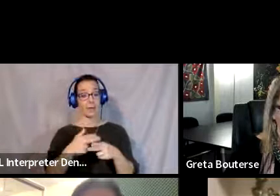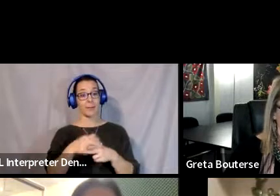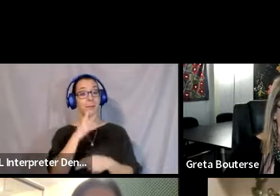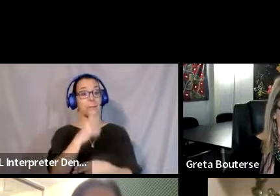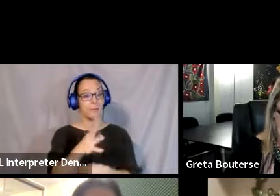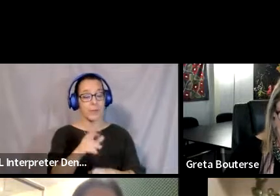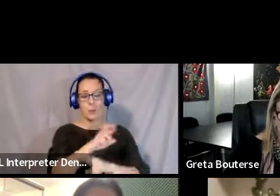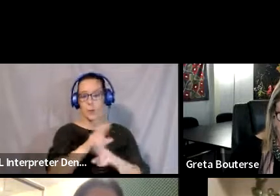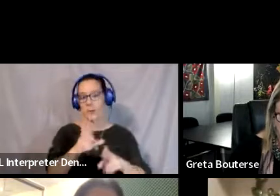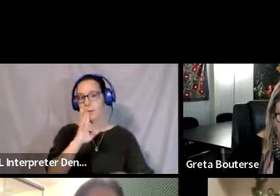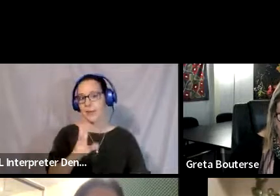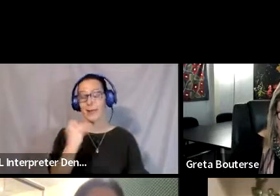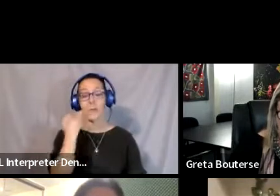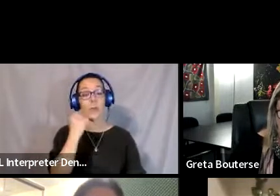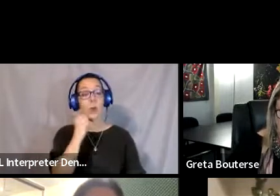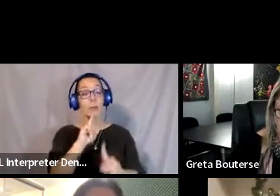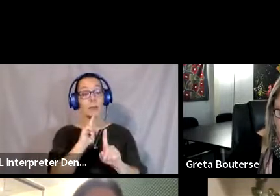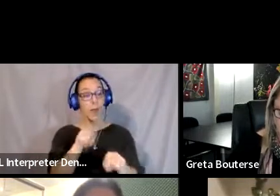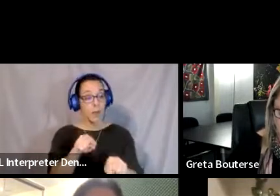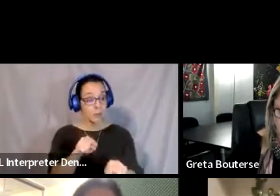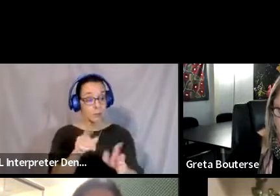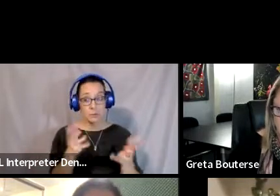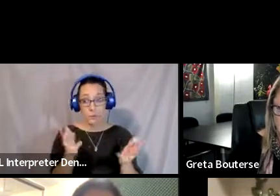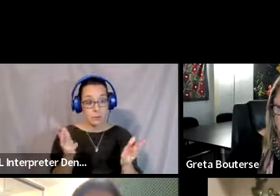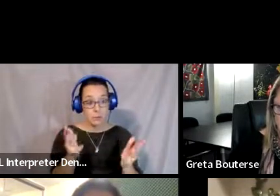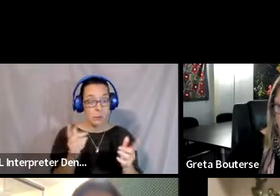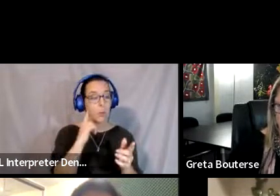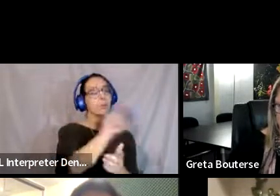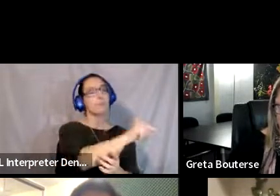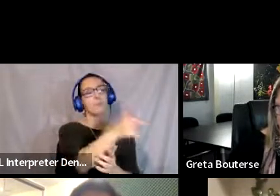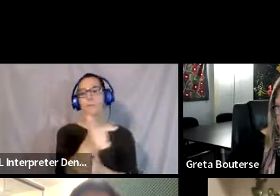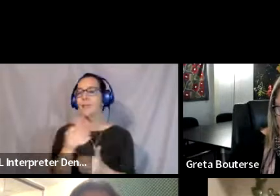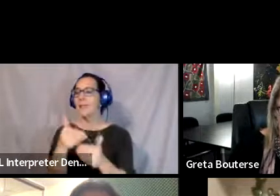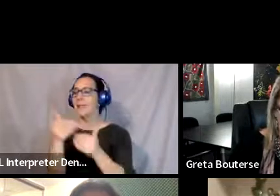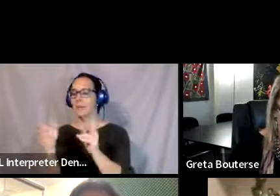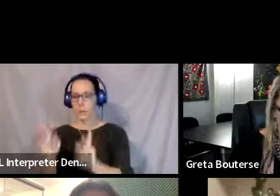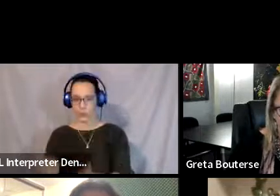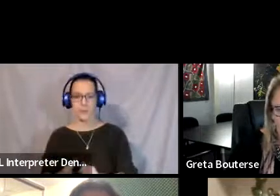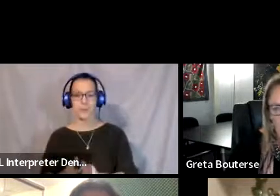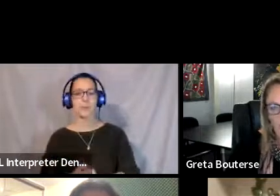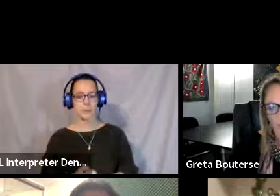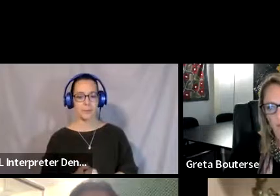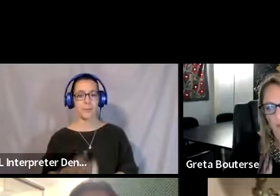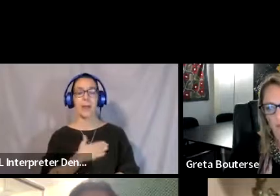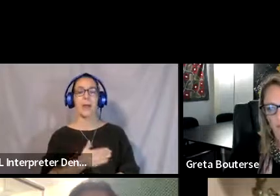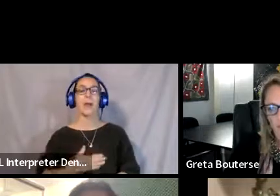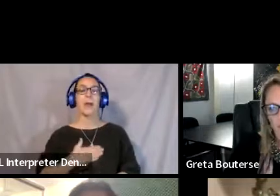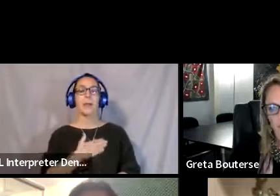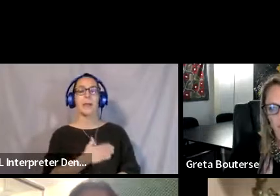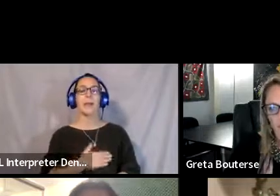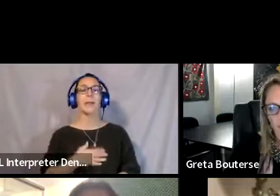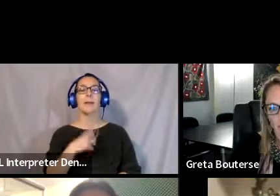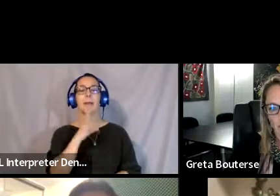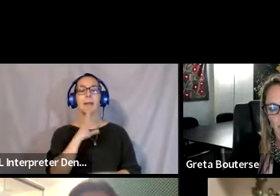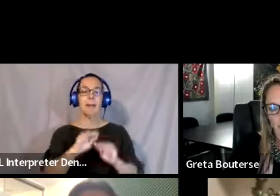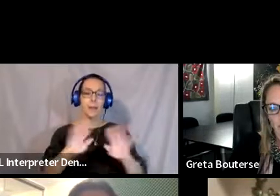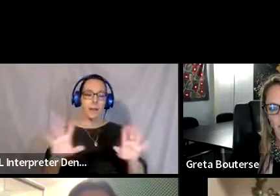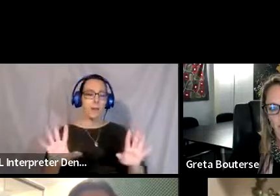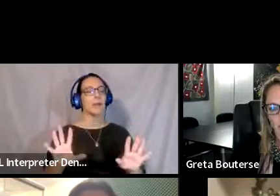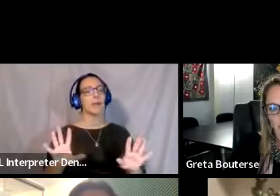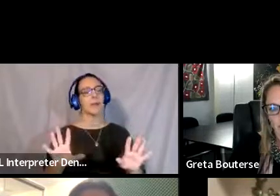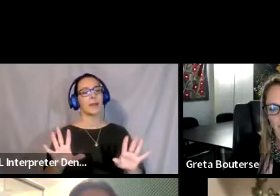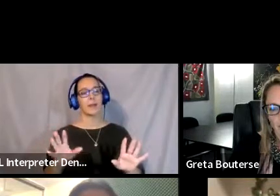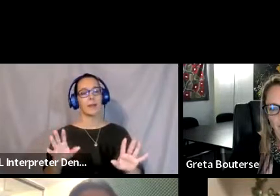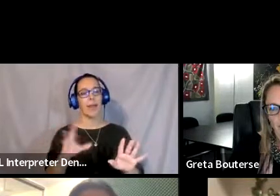name is called, the next speaker will be called. Please speak slowly and clearly to accommodate translation.